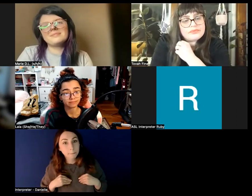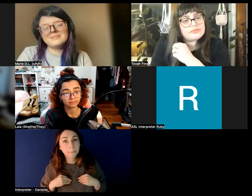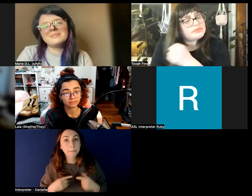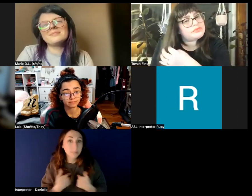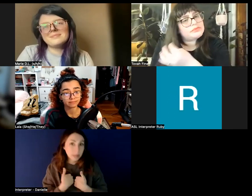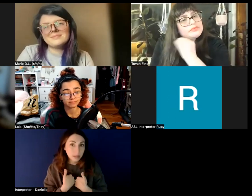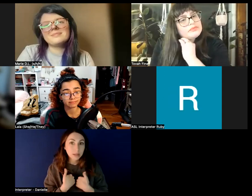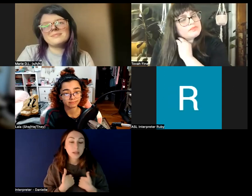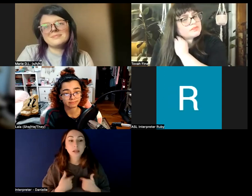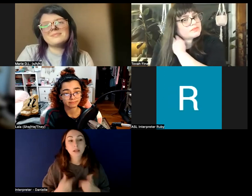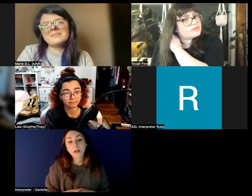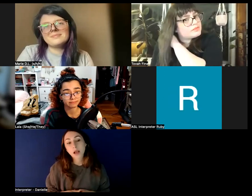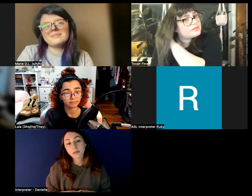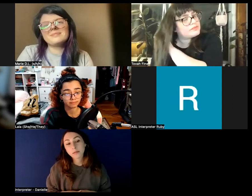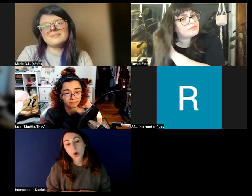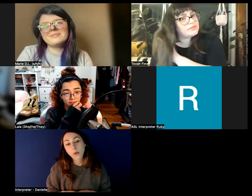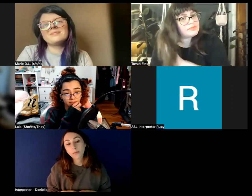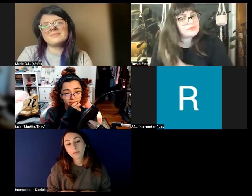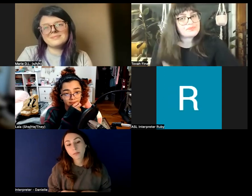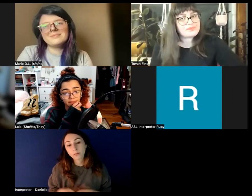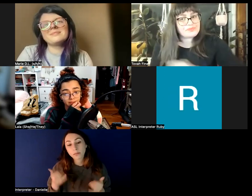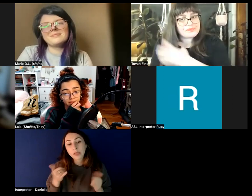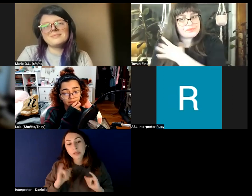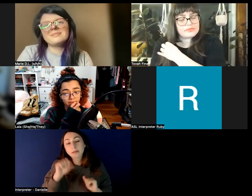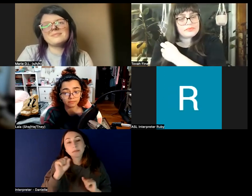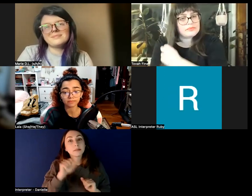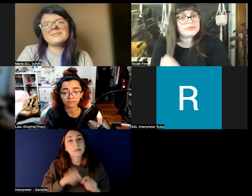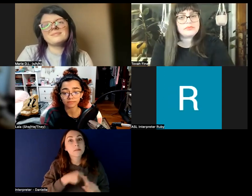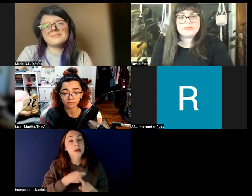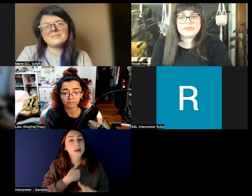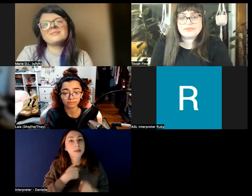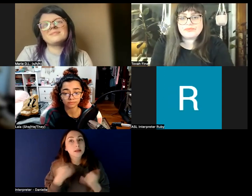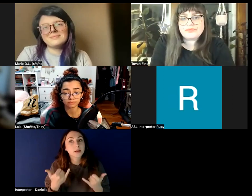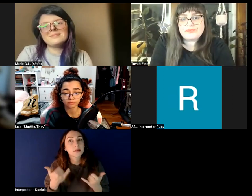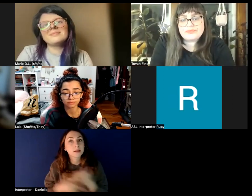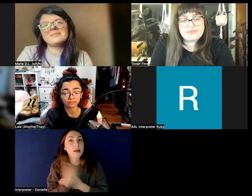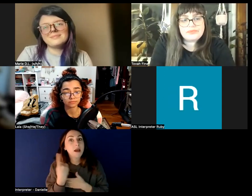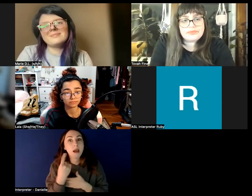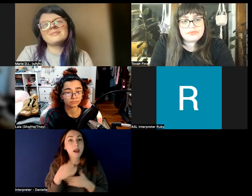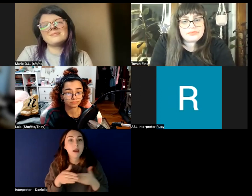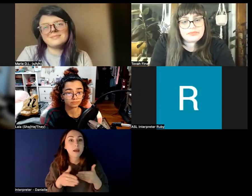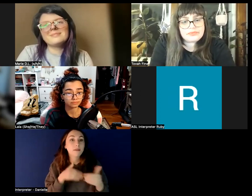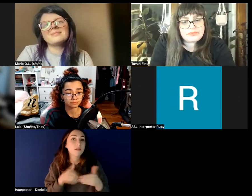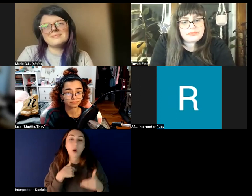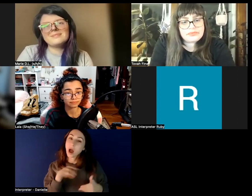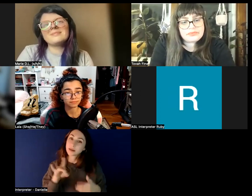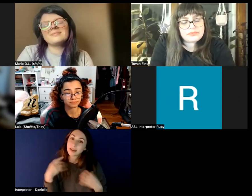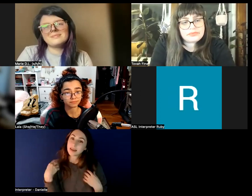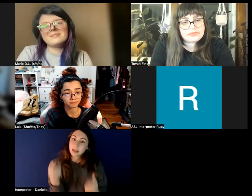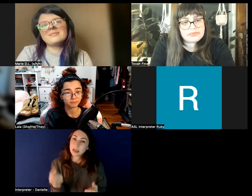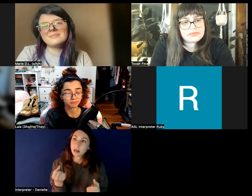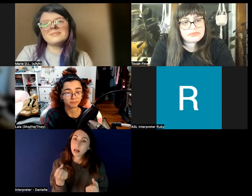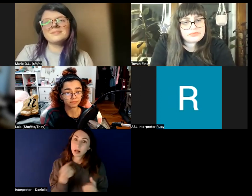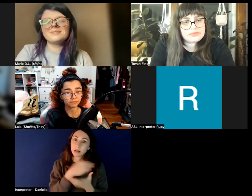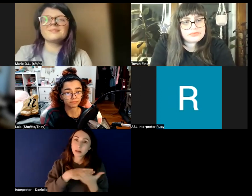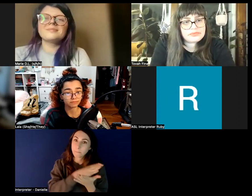like that. And so I would say that that does still very much affect me to this day, even though I've healed in a lot of ways.